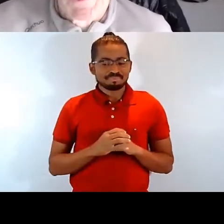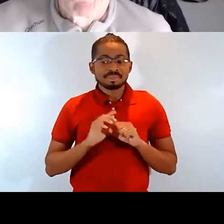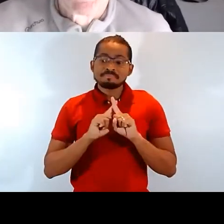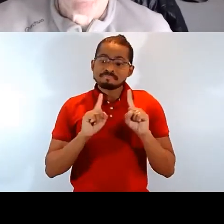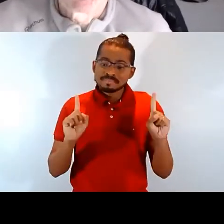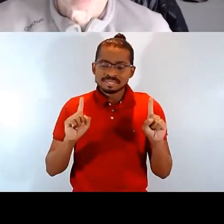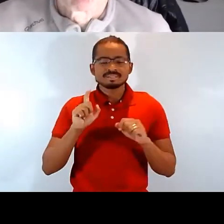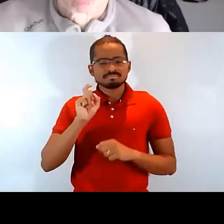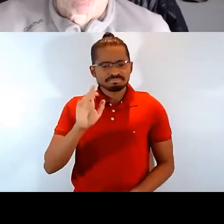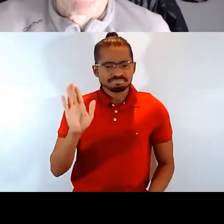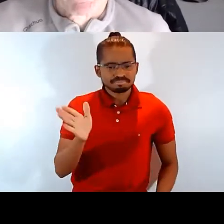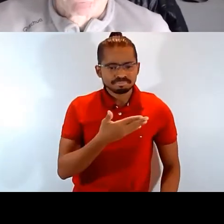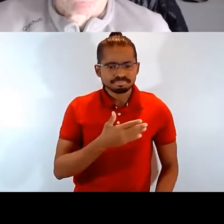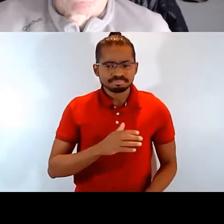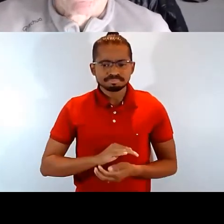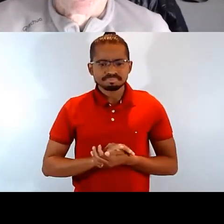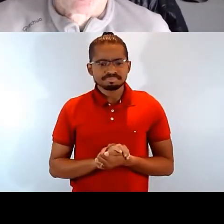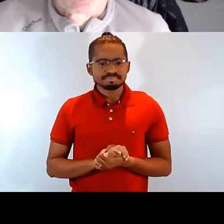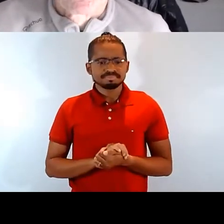next slide, please.